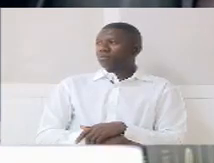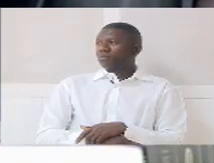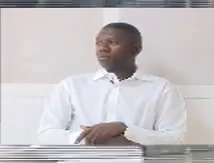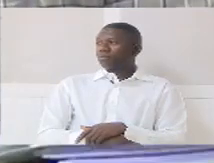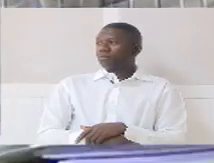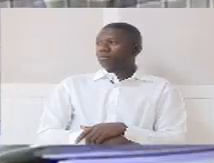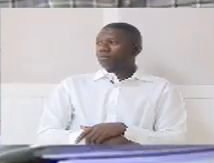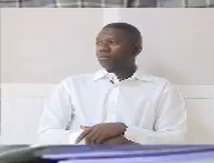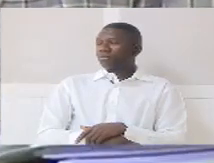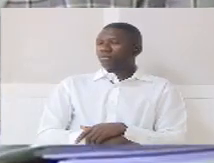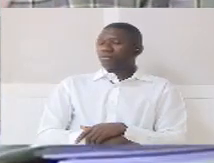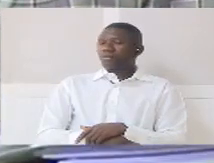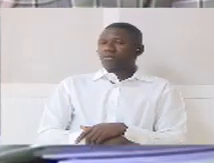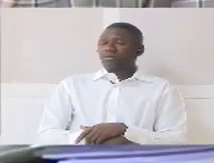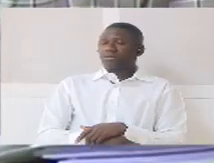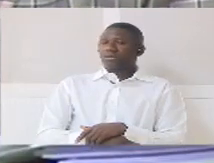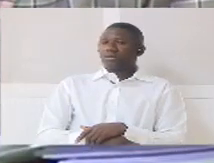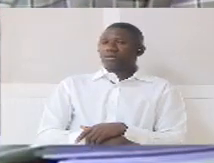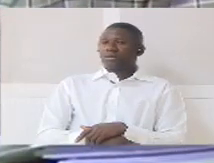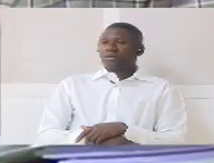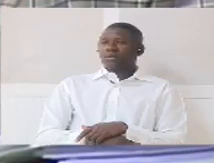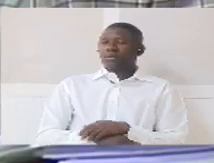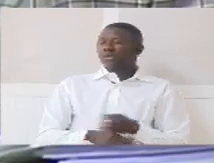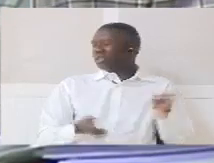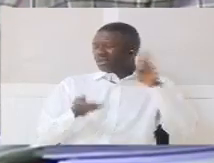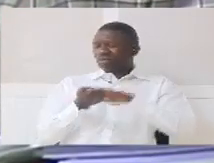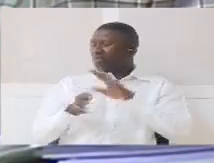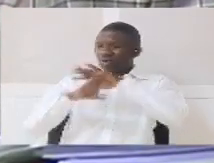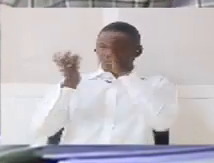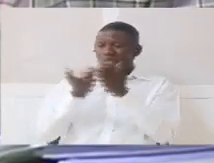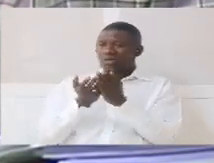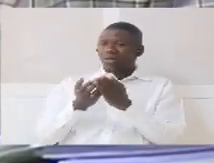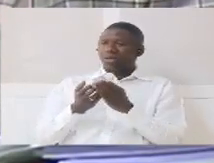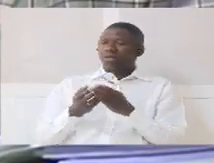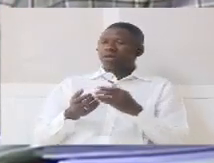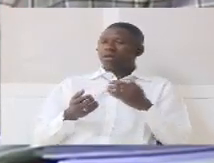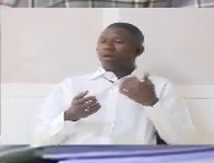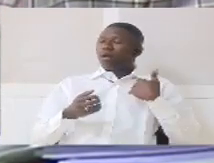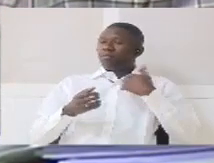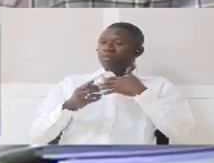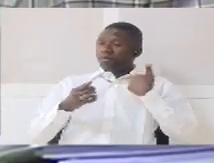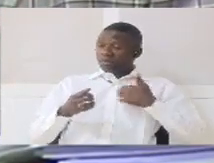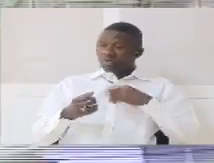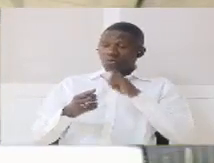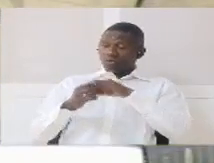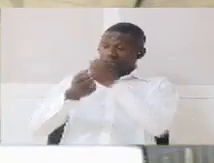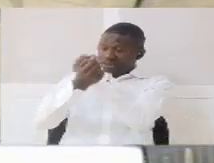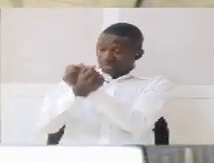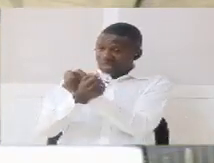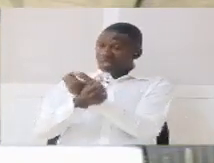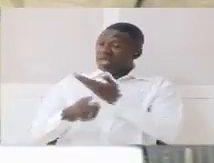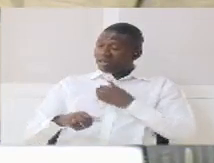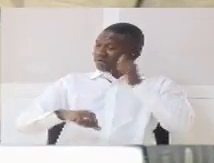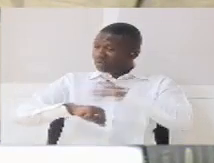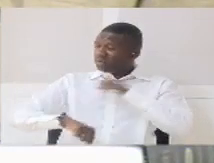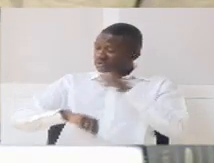Mike. I'm sorry. In addition to all that, inmates were sometimes tortured in the prisons, true or false? Bo lumbe kola